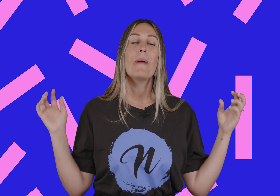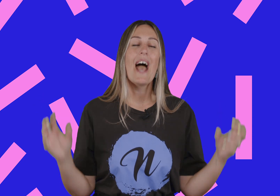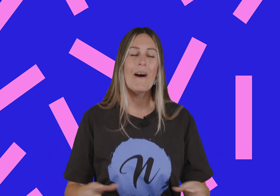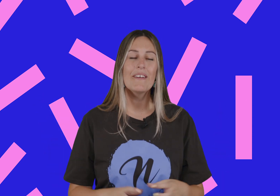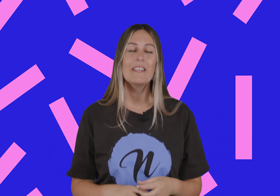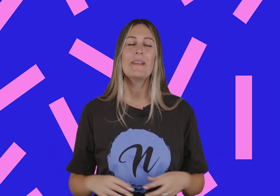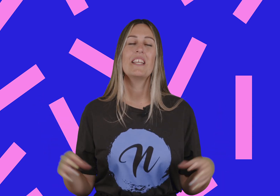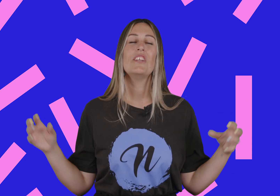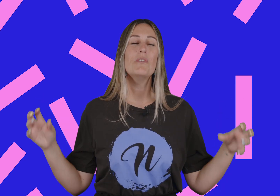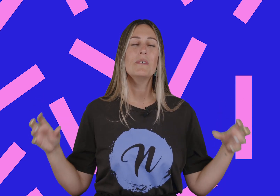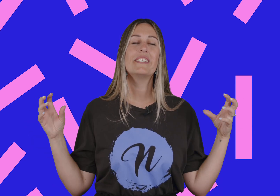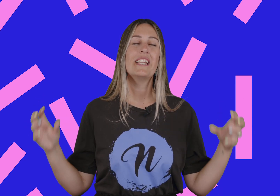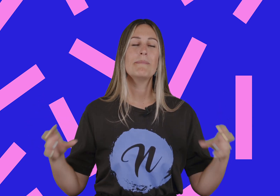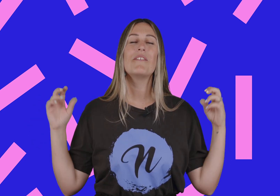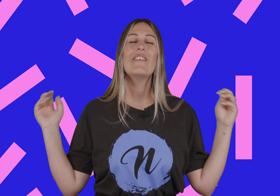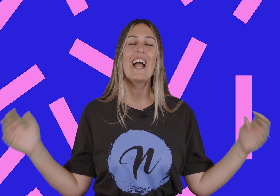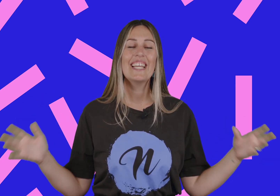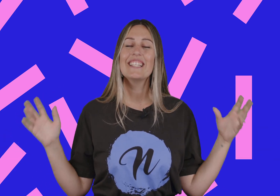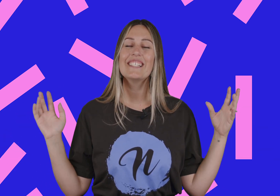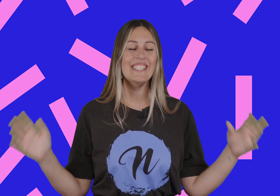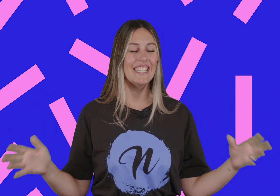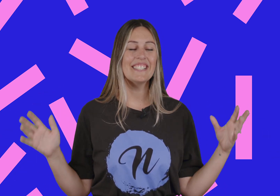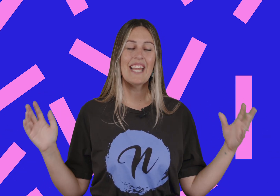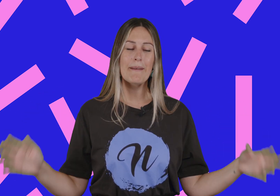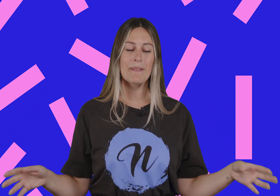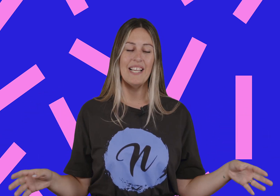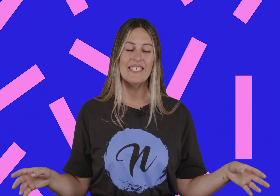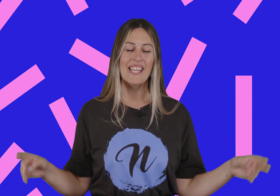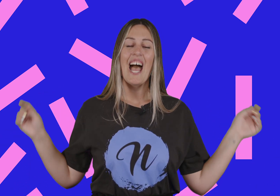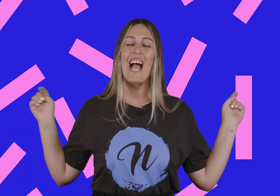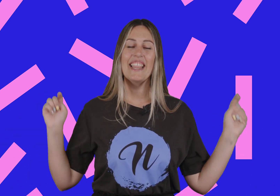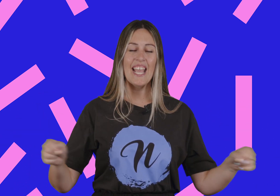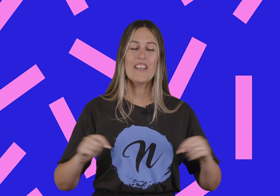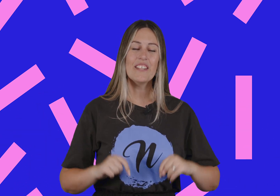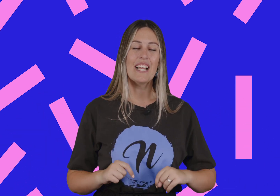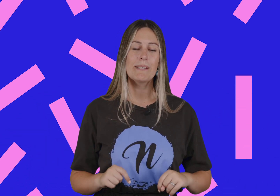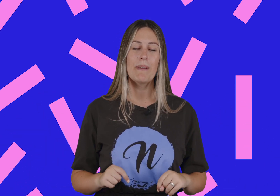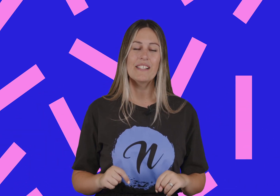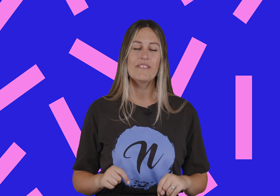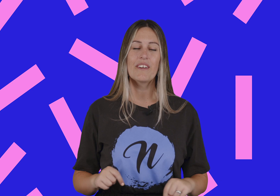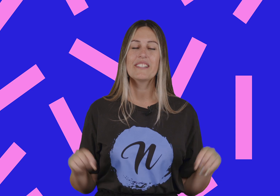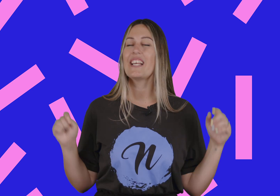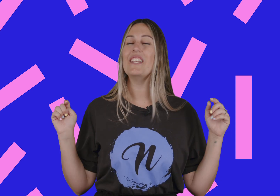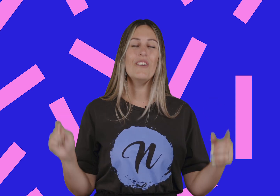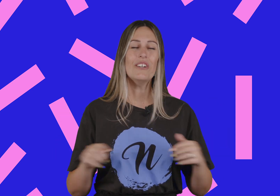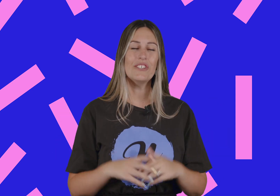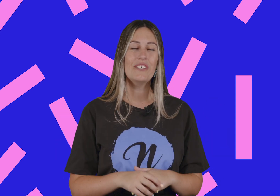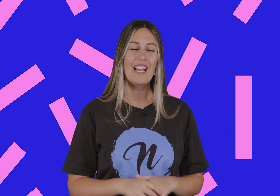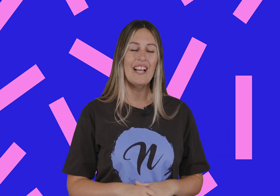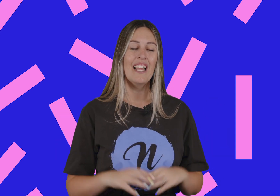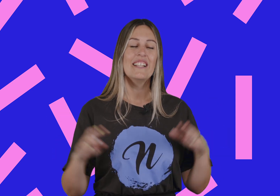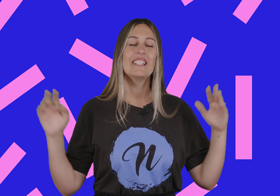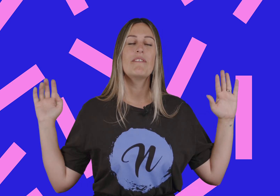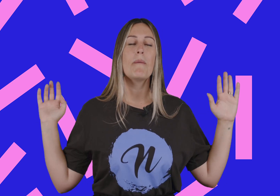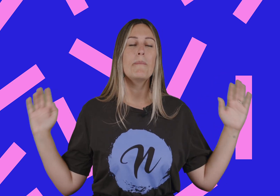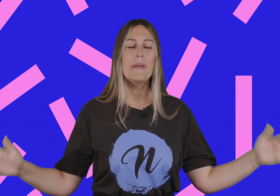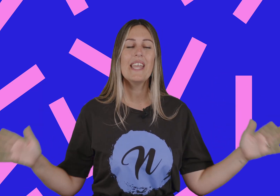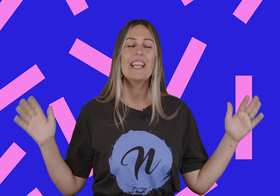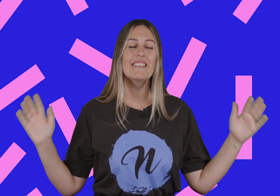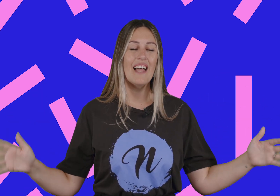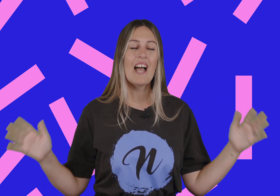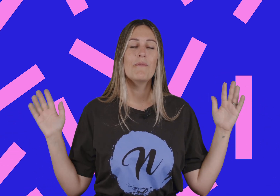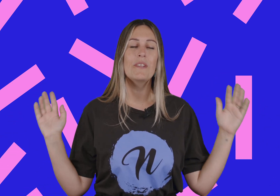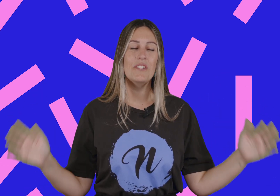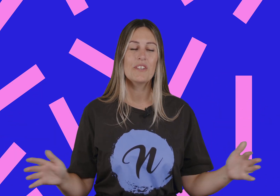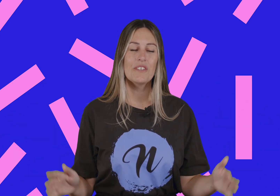would empower them, and that you would see miraculous things take place. I thank you that our Sprouts and Rockets are not too young to live a